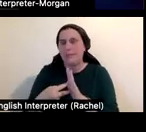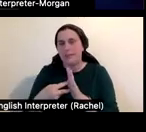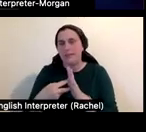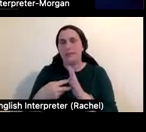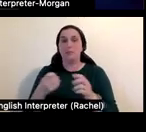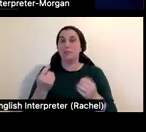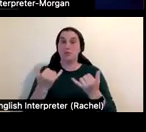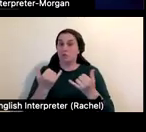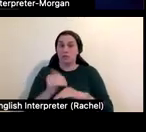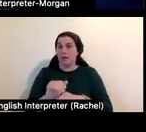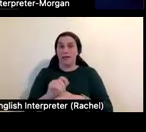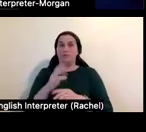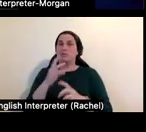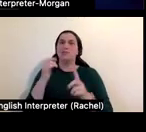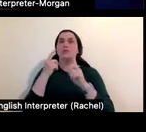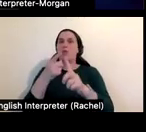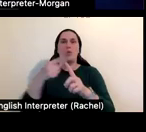can.